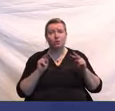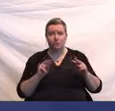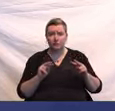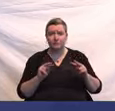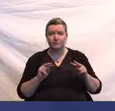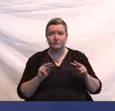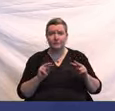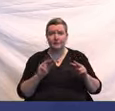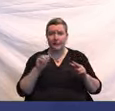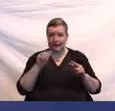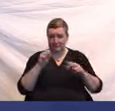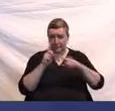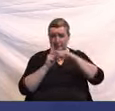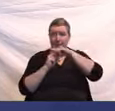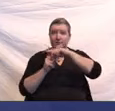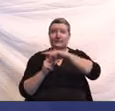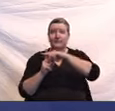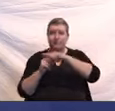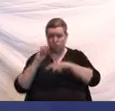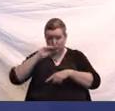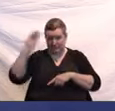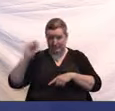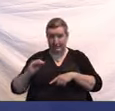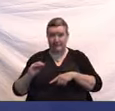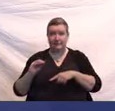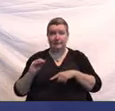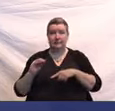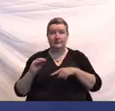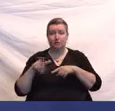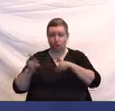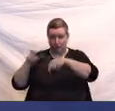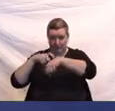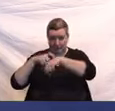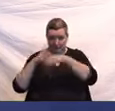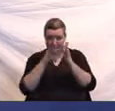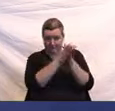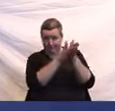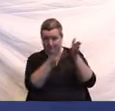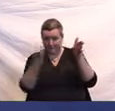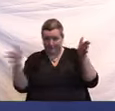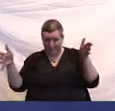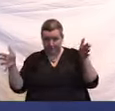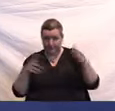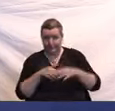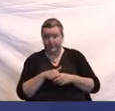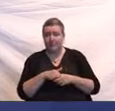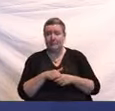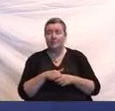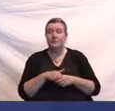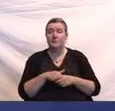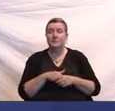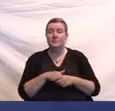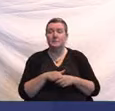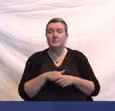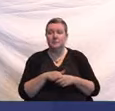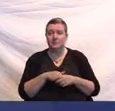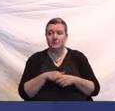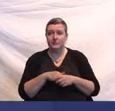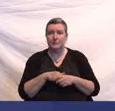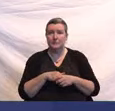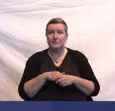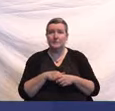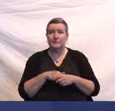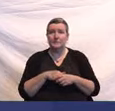case rate over time, where time goes this way and then the case rate goes, on the y-axis, you're starting to see like